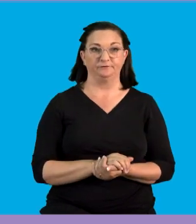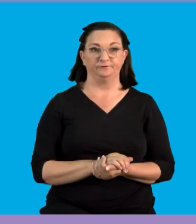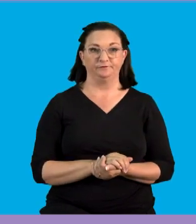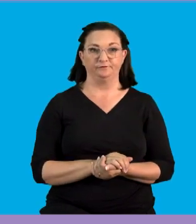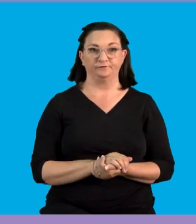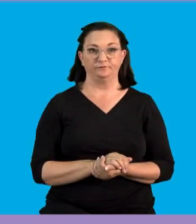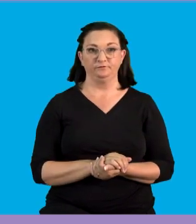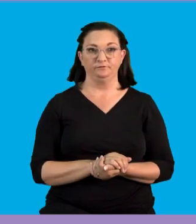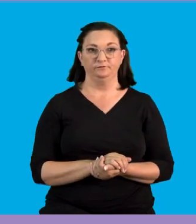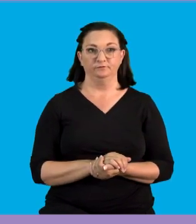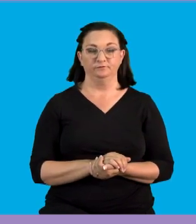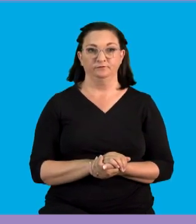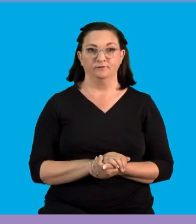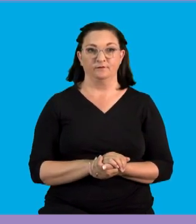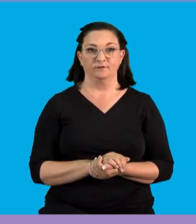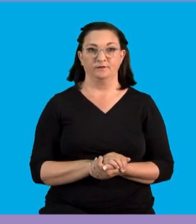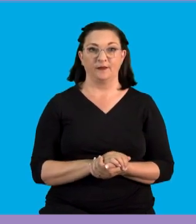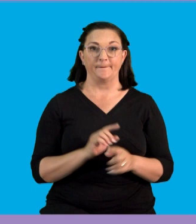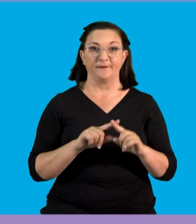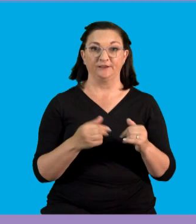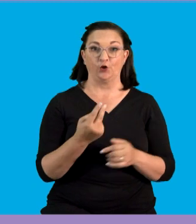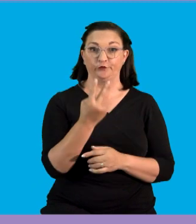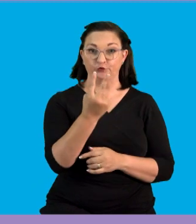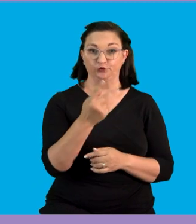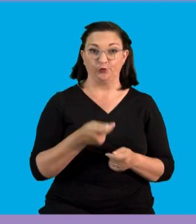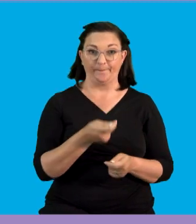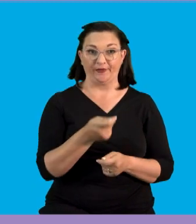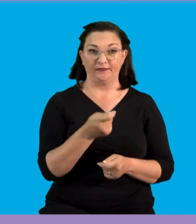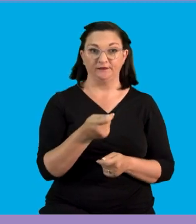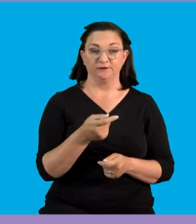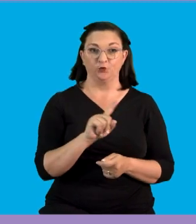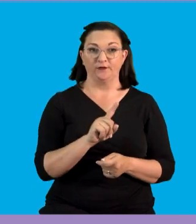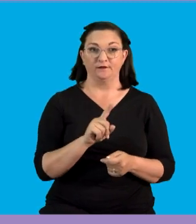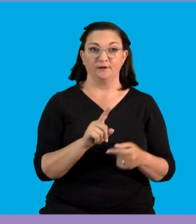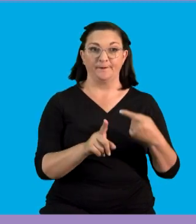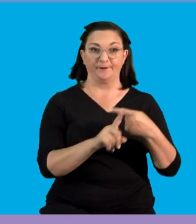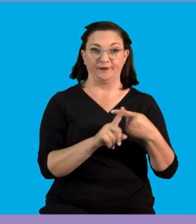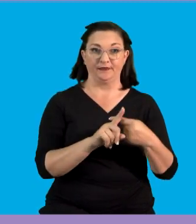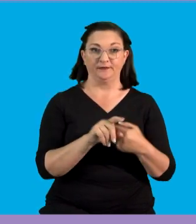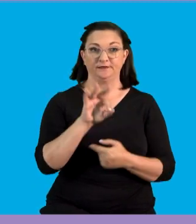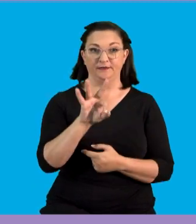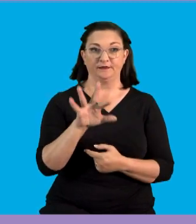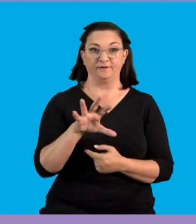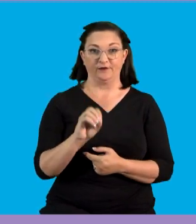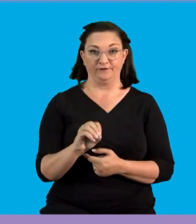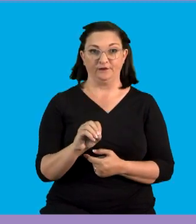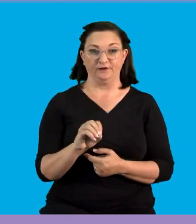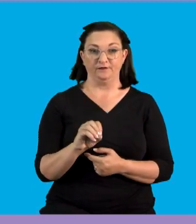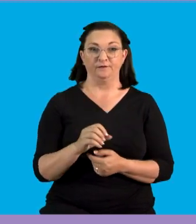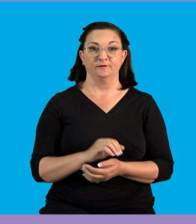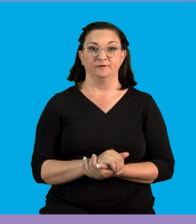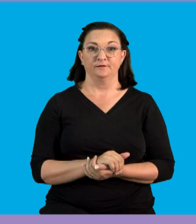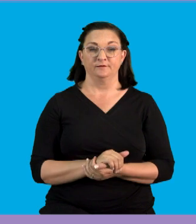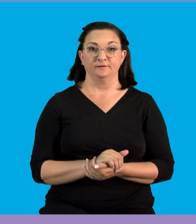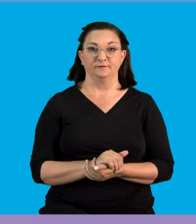So, how are we going to determine how many we need for 2 pans? We are just going to add 3/50